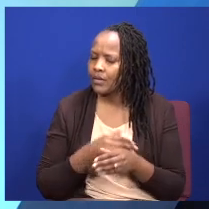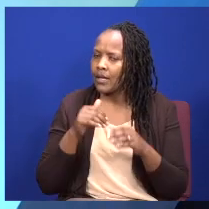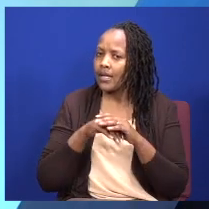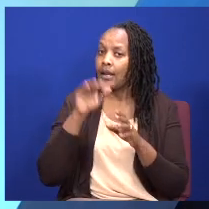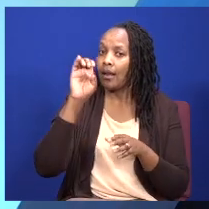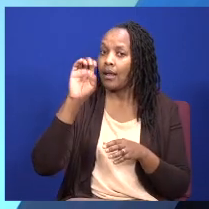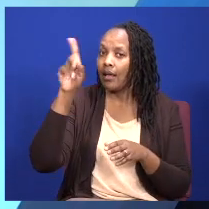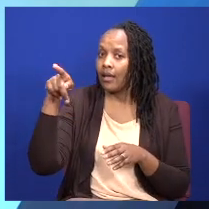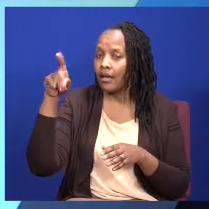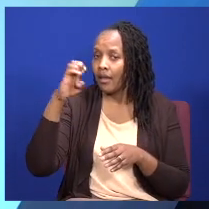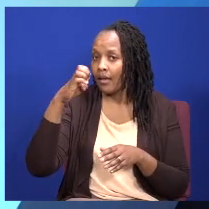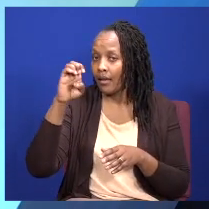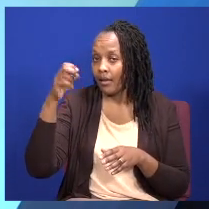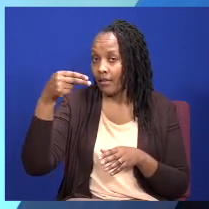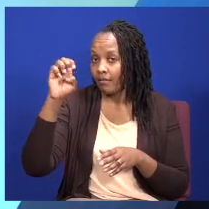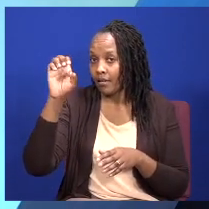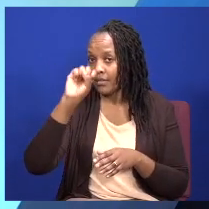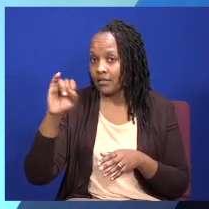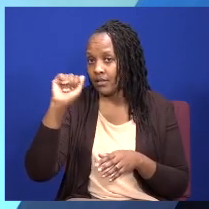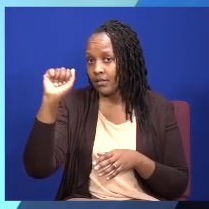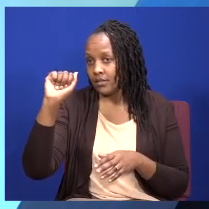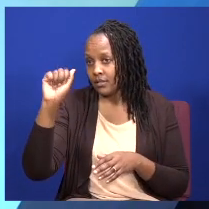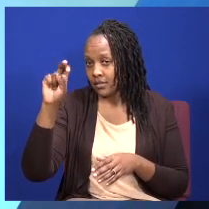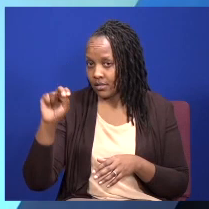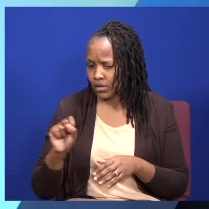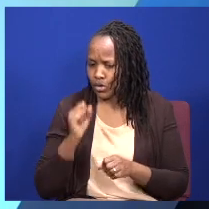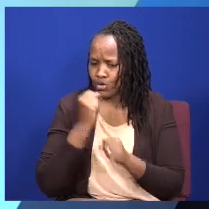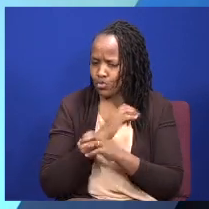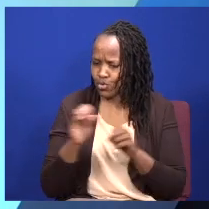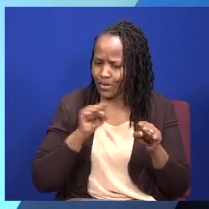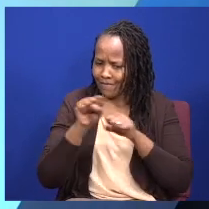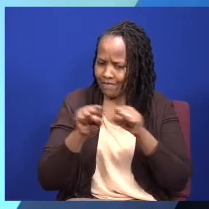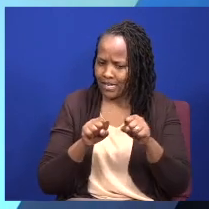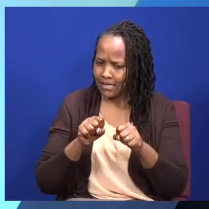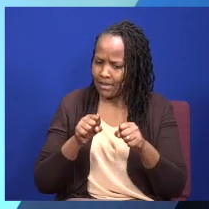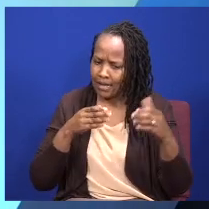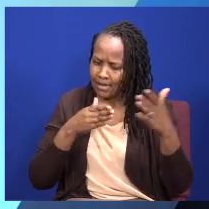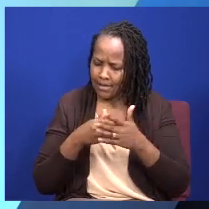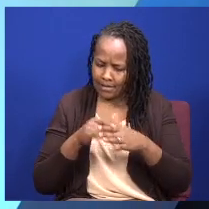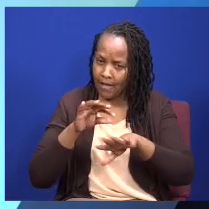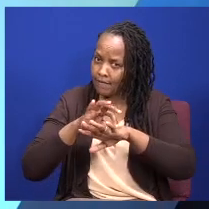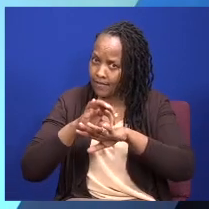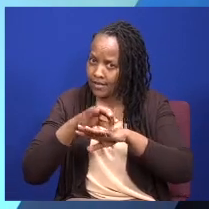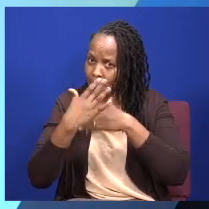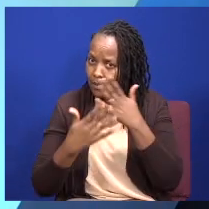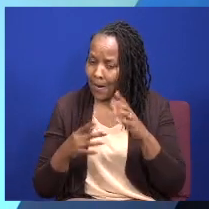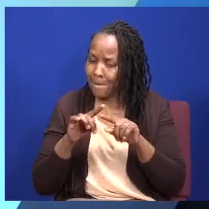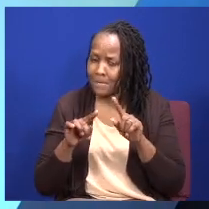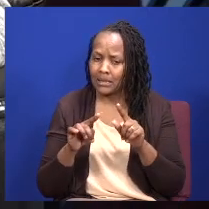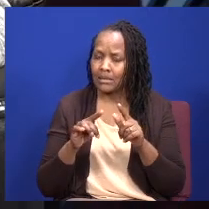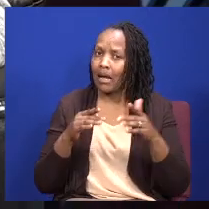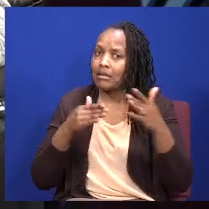Ephesians chapter 6, verse 12 says that we do not wrestle against flesh and blood, but against powers,